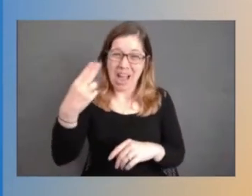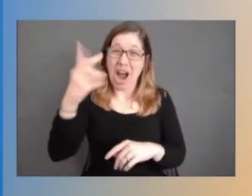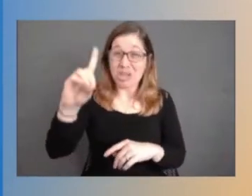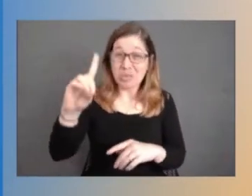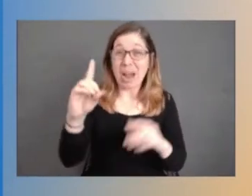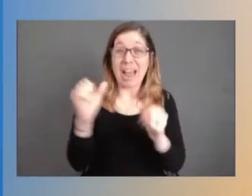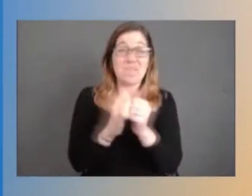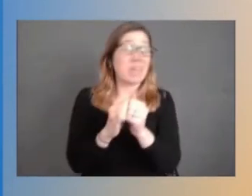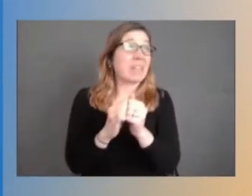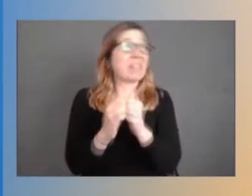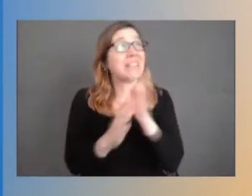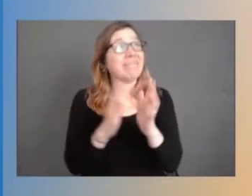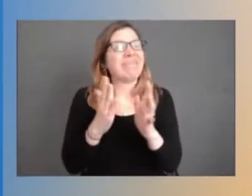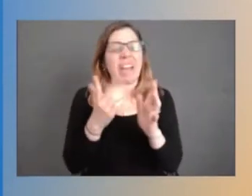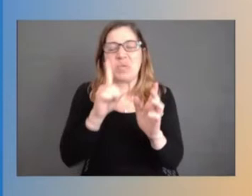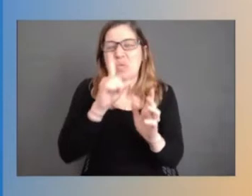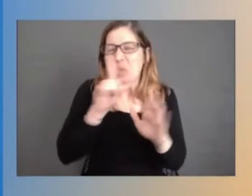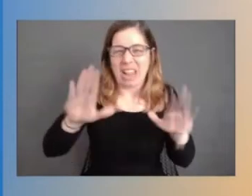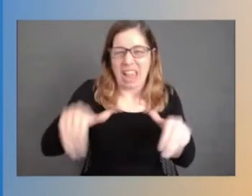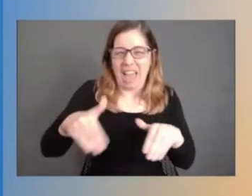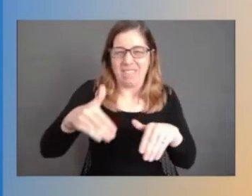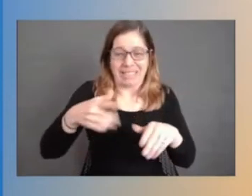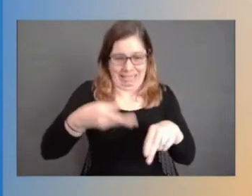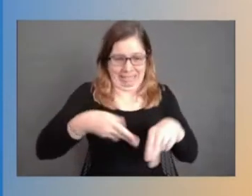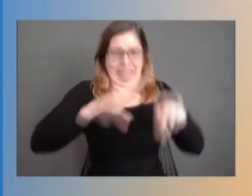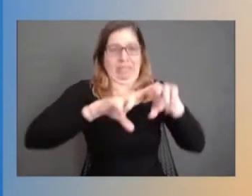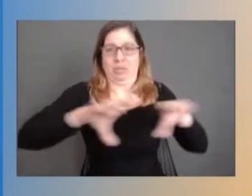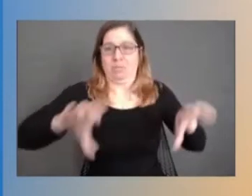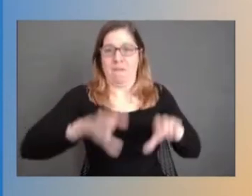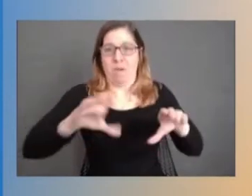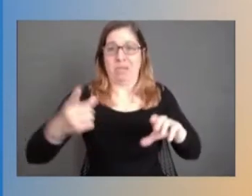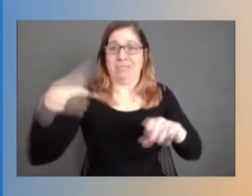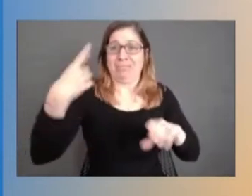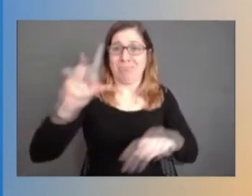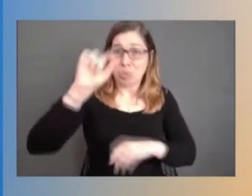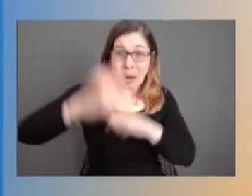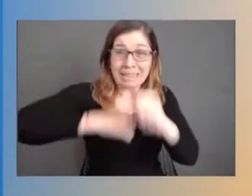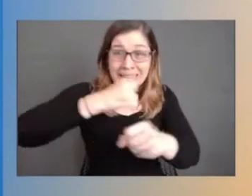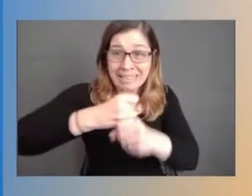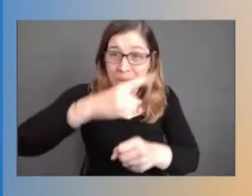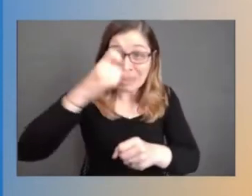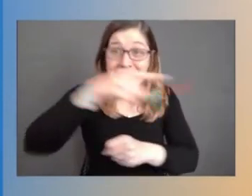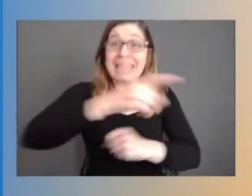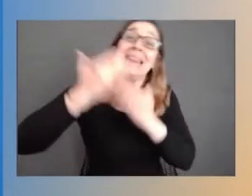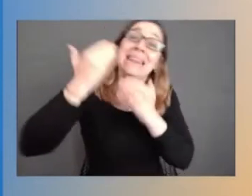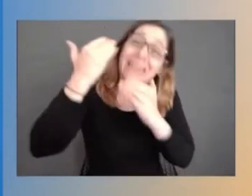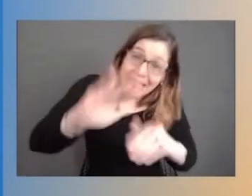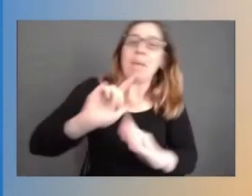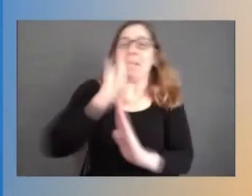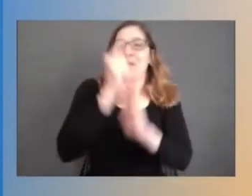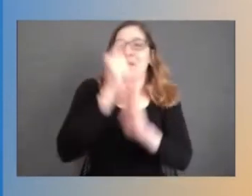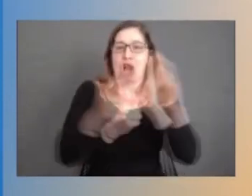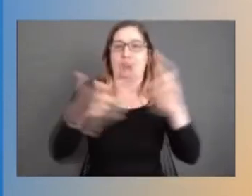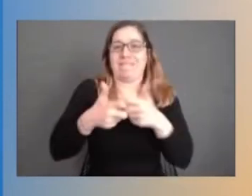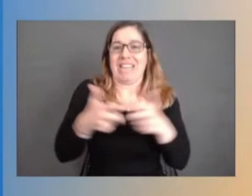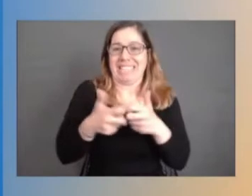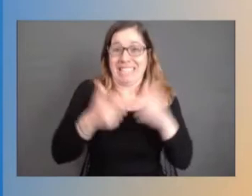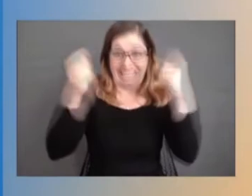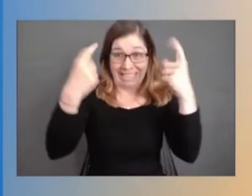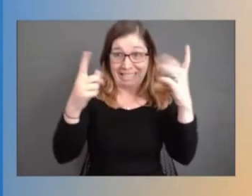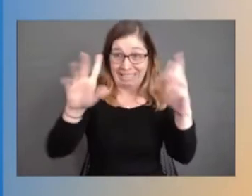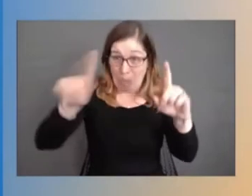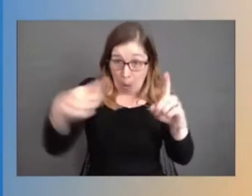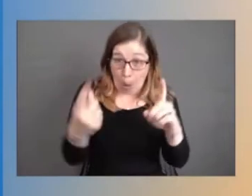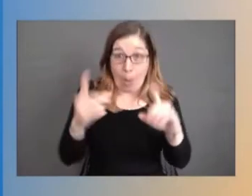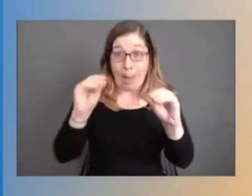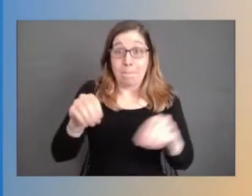really increased performance in the last 20 years because they're limited by the laws of physics. You can only spin a magnetic platter so